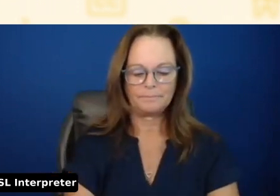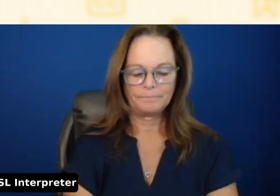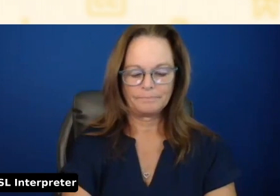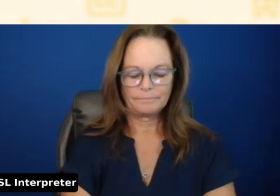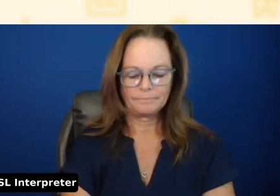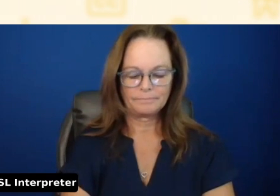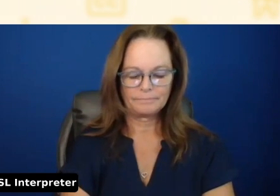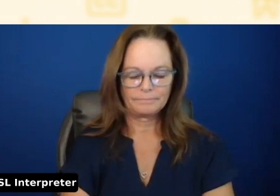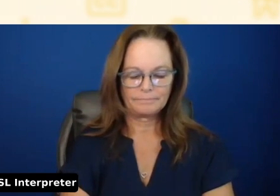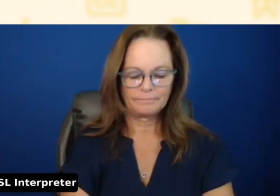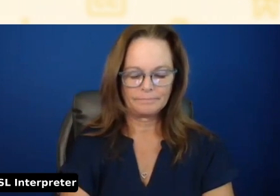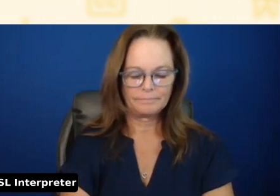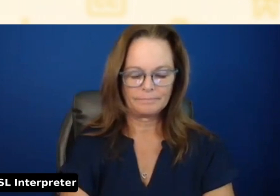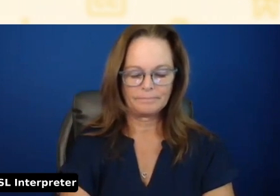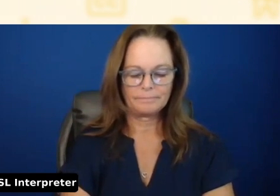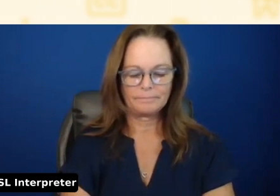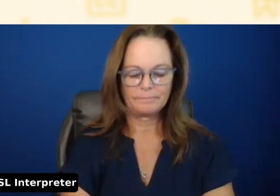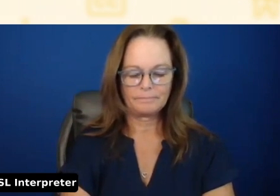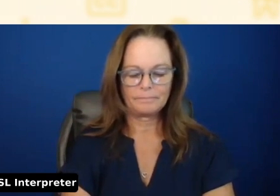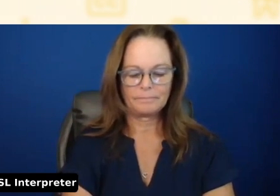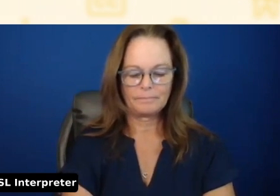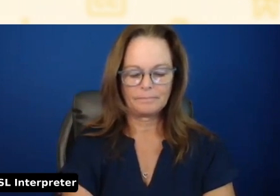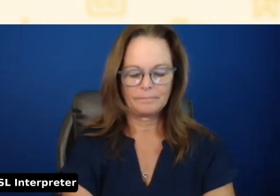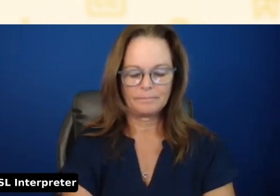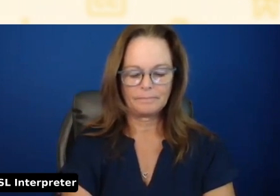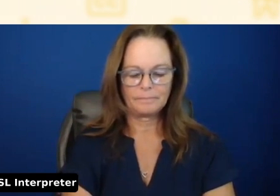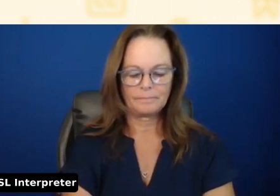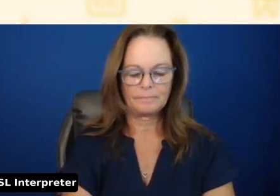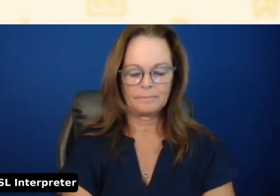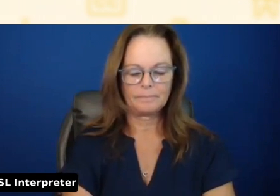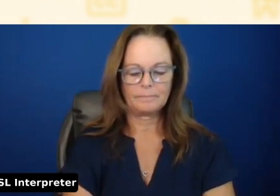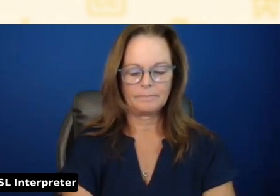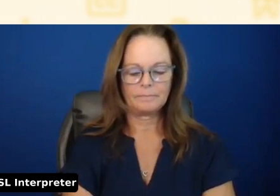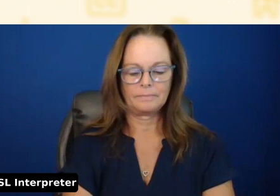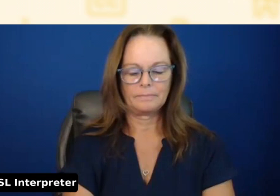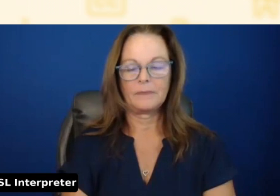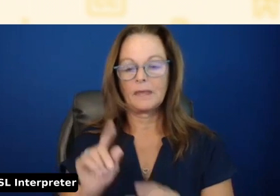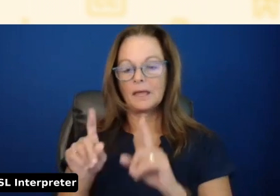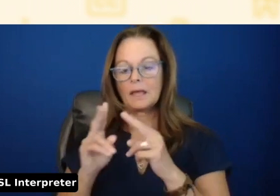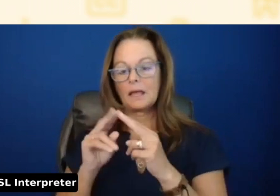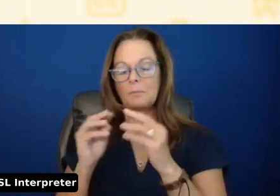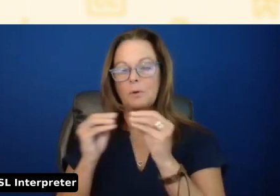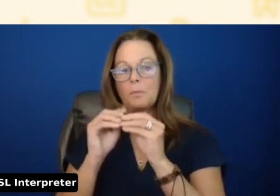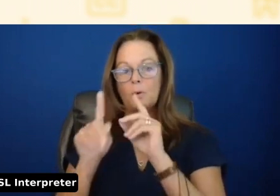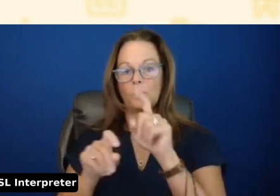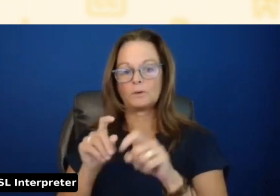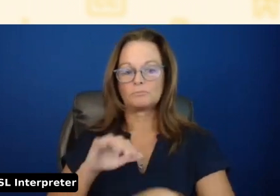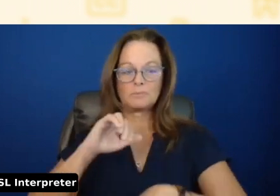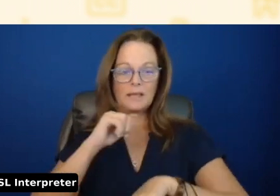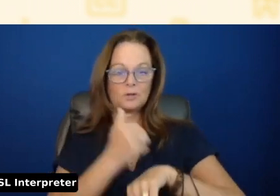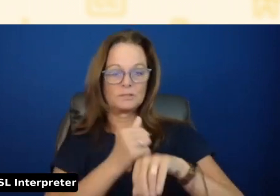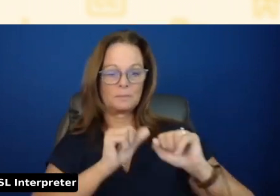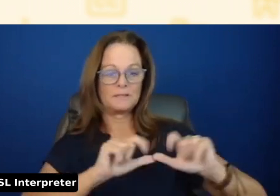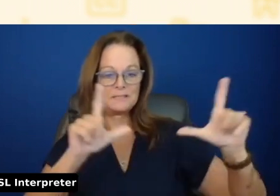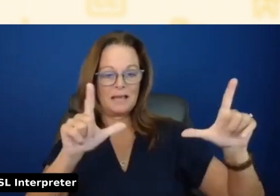Great, thanks for that. And we have a couple of questions in the list. Can you set up a style element